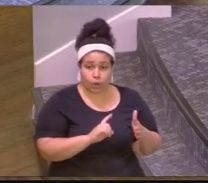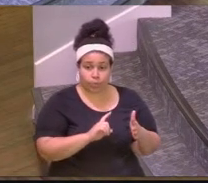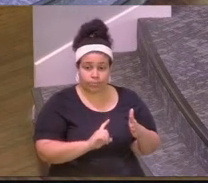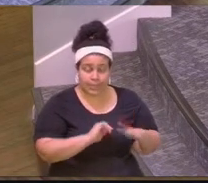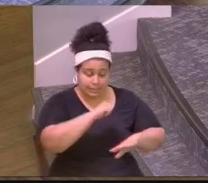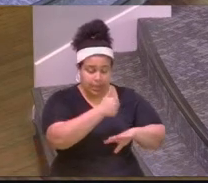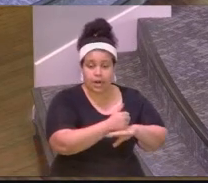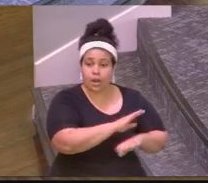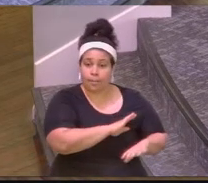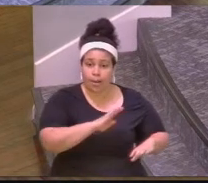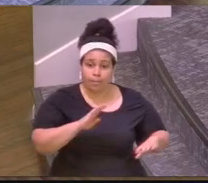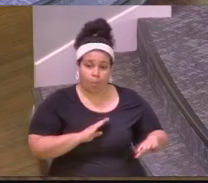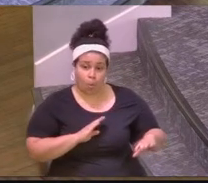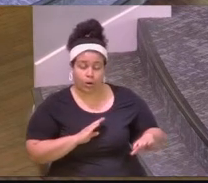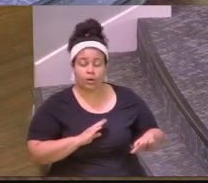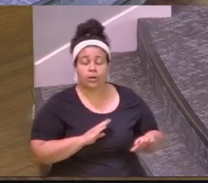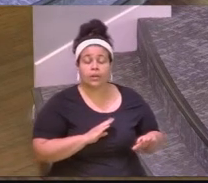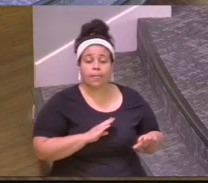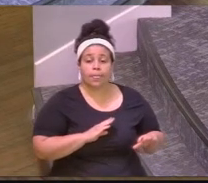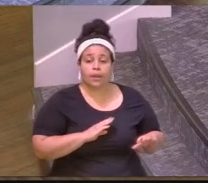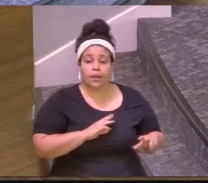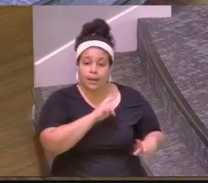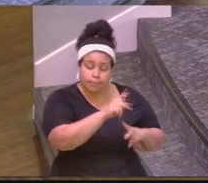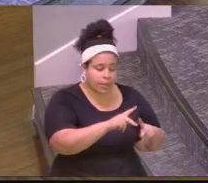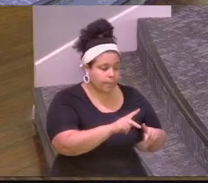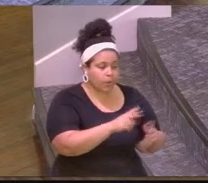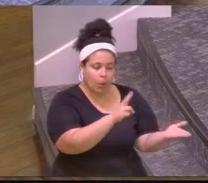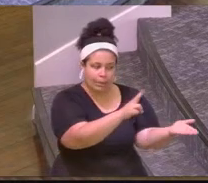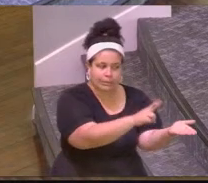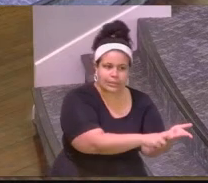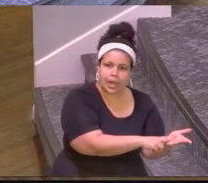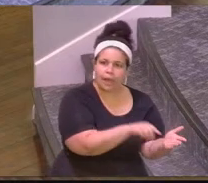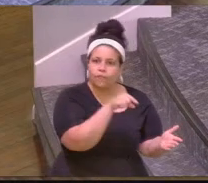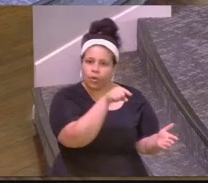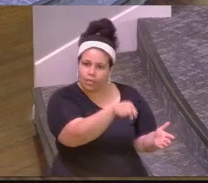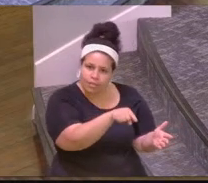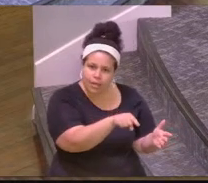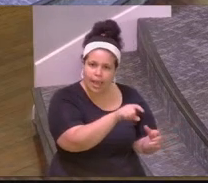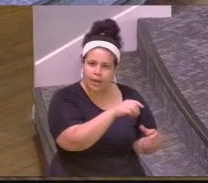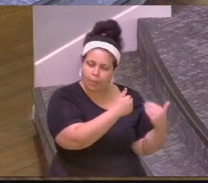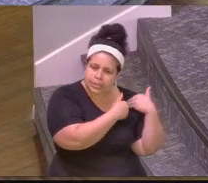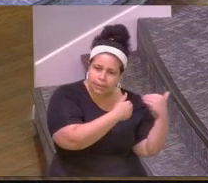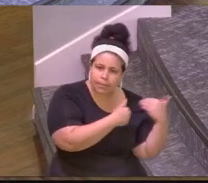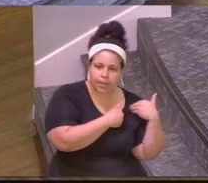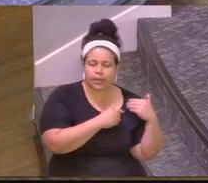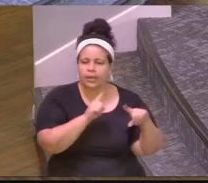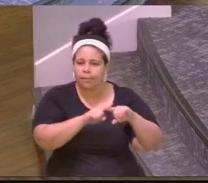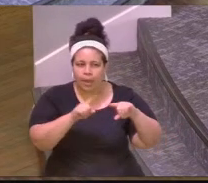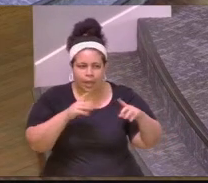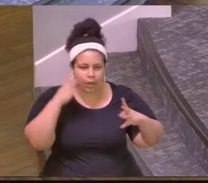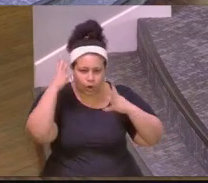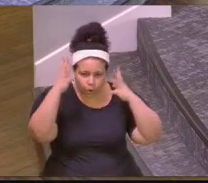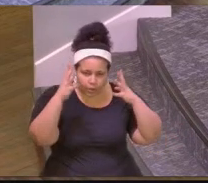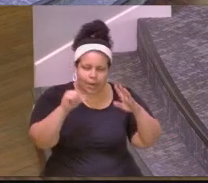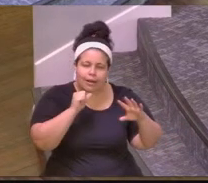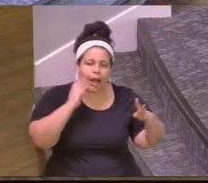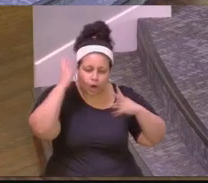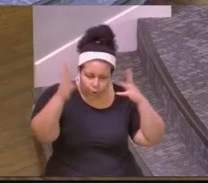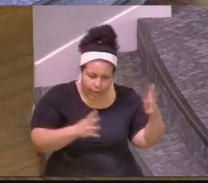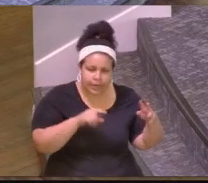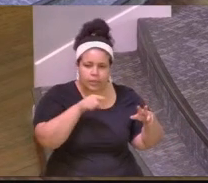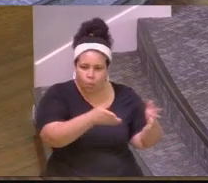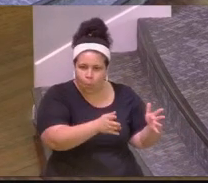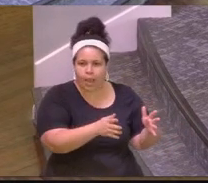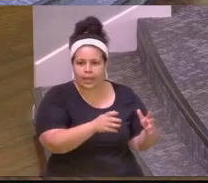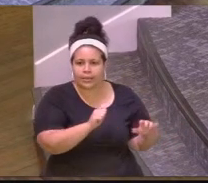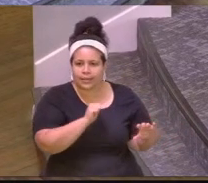assigned responsibility for attending, but not creating it in such a way that it becomes a committee. So what I will ask from her is